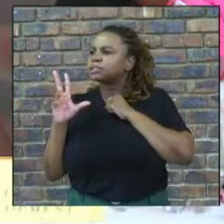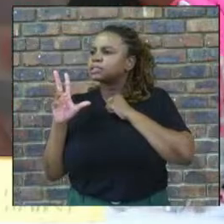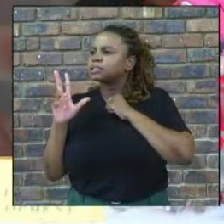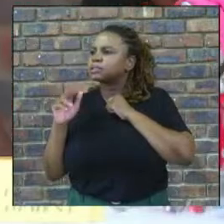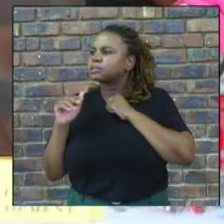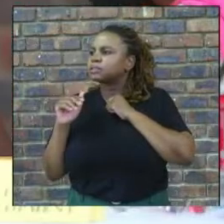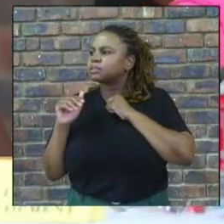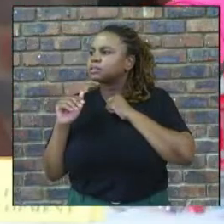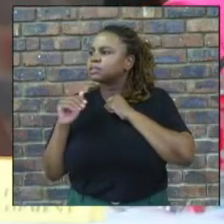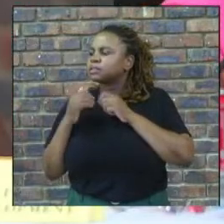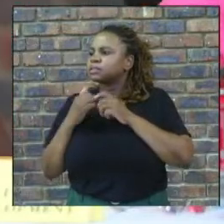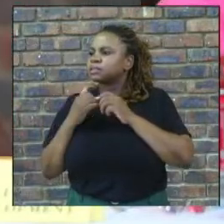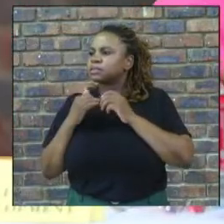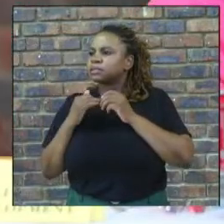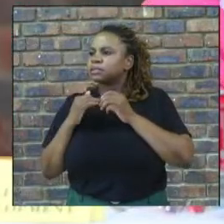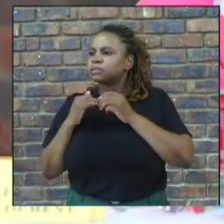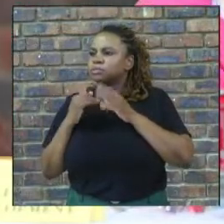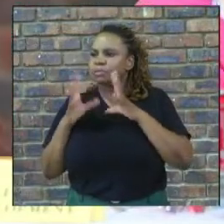We're done.